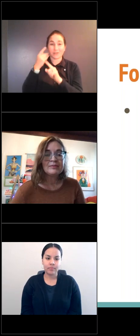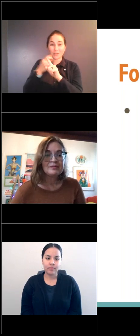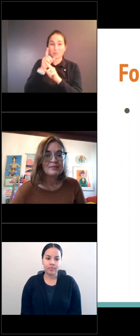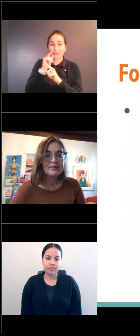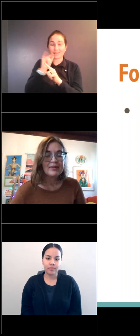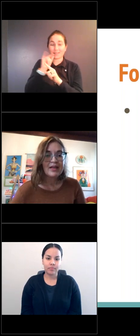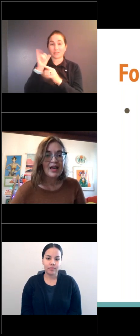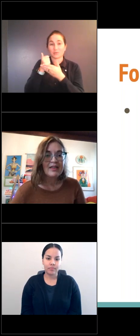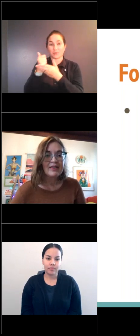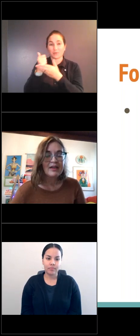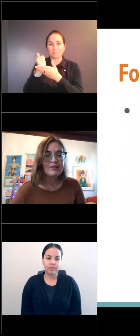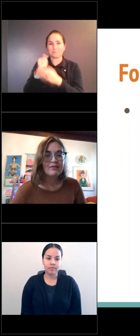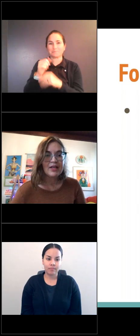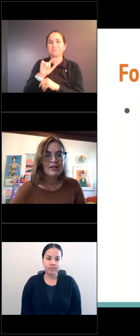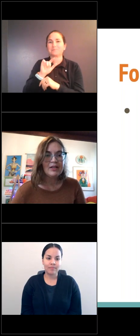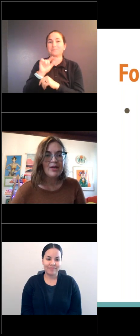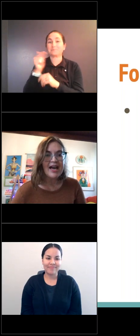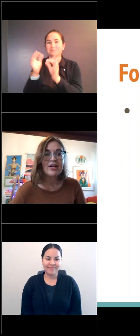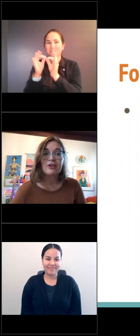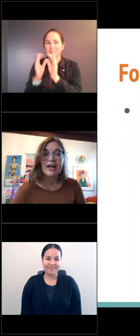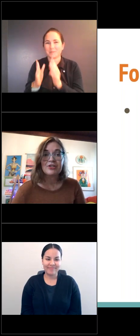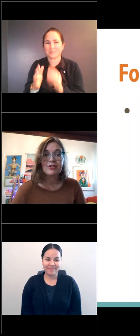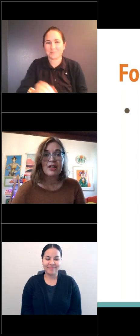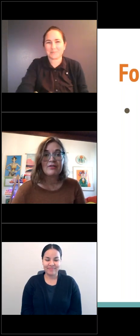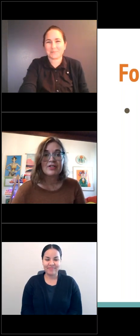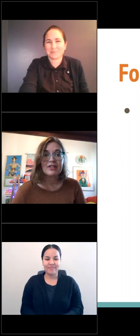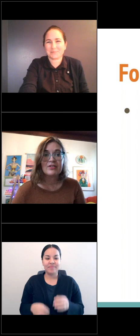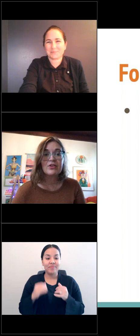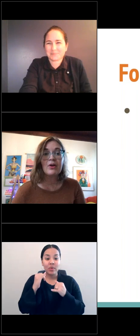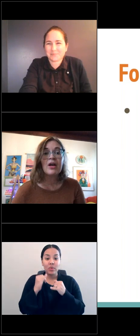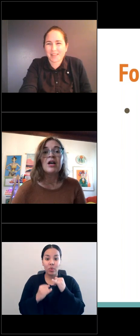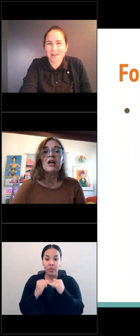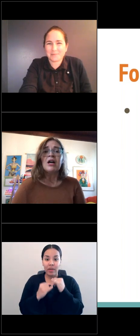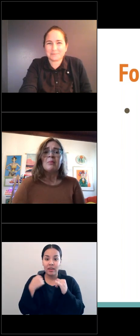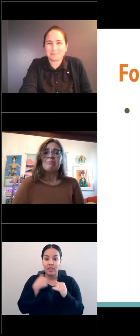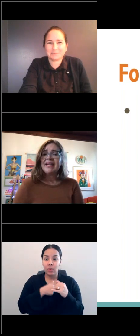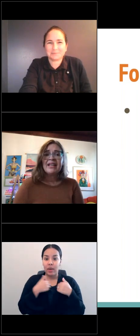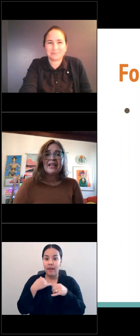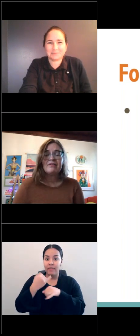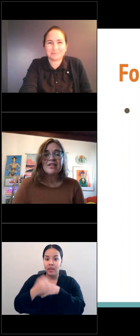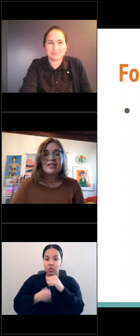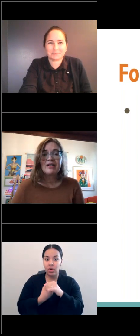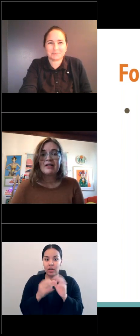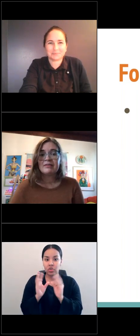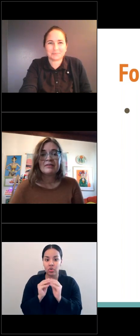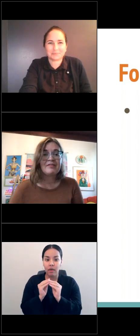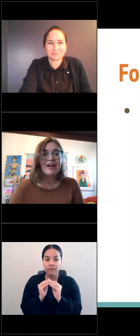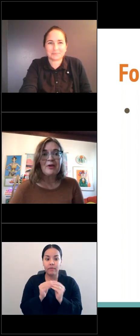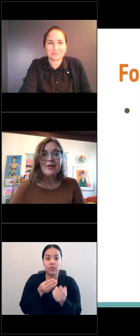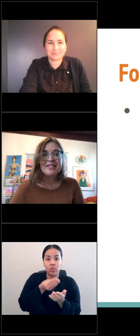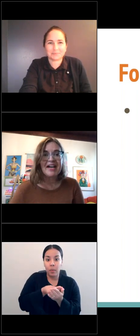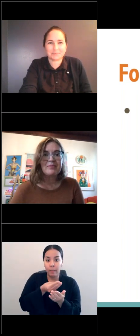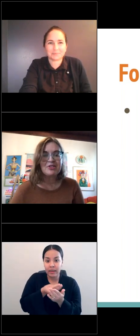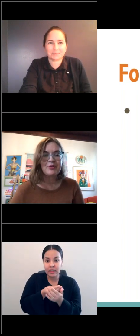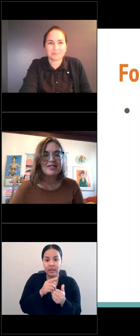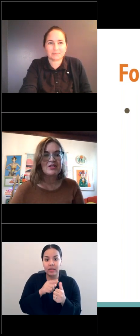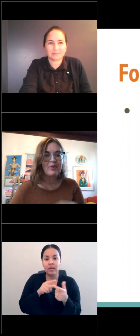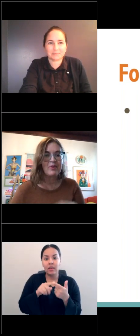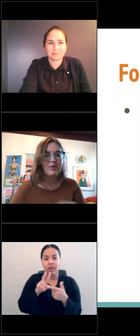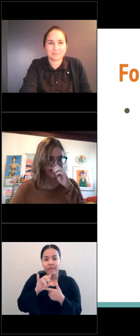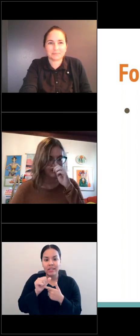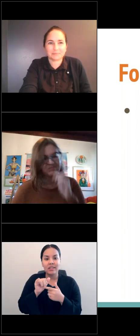helpful. And then finally, we have international conferences. So money, visa, environment, time, these